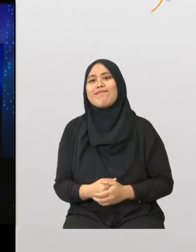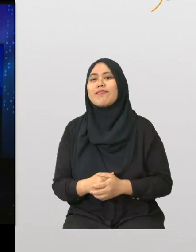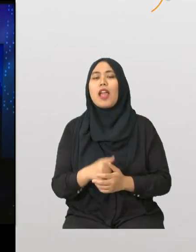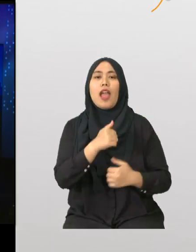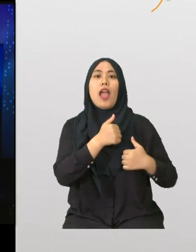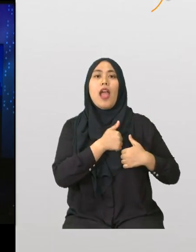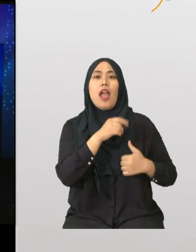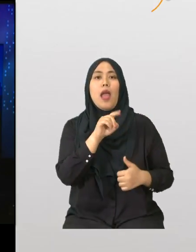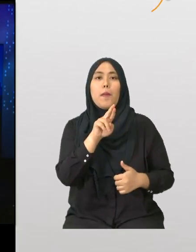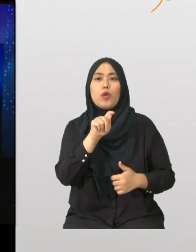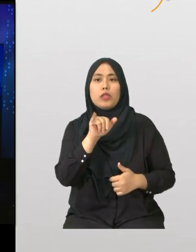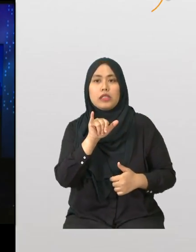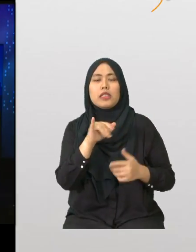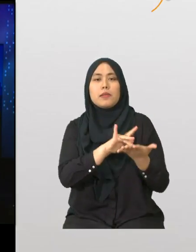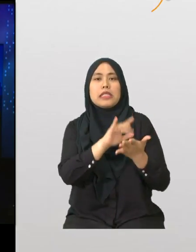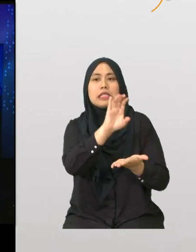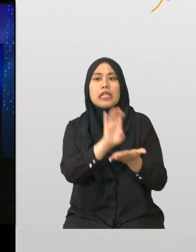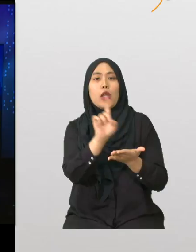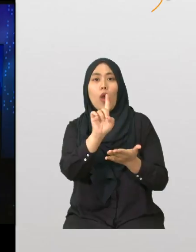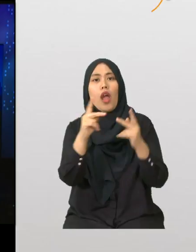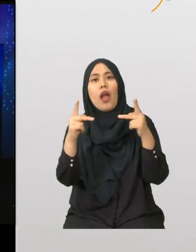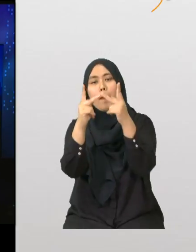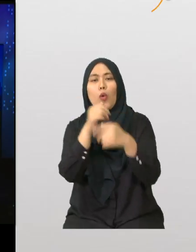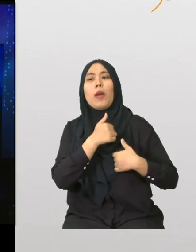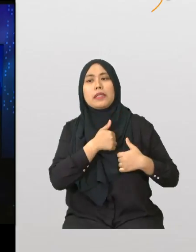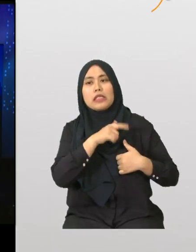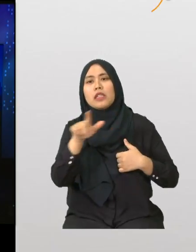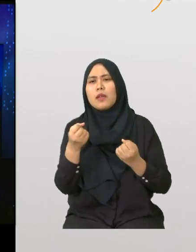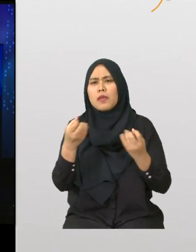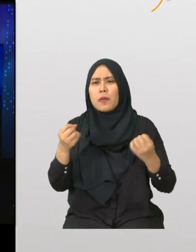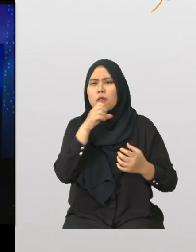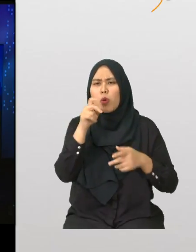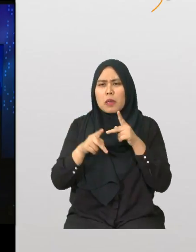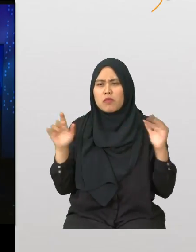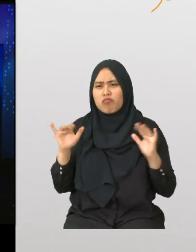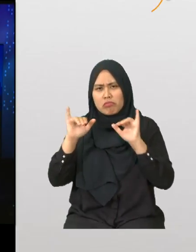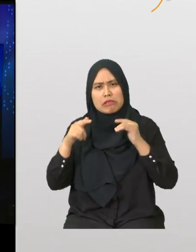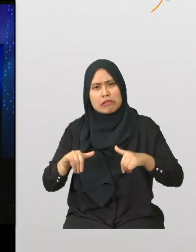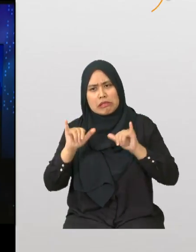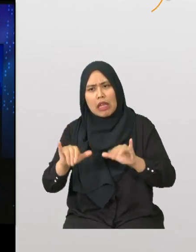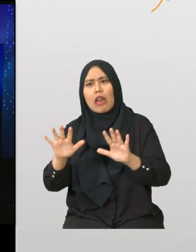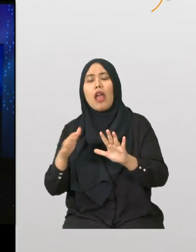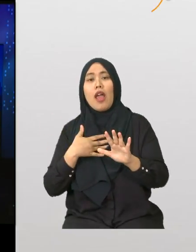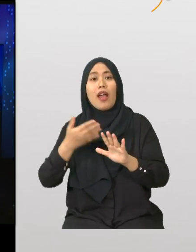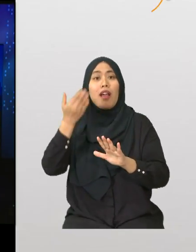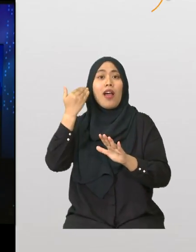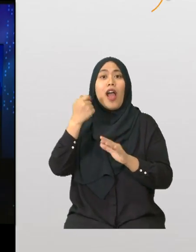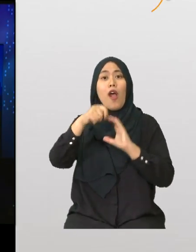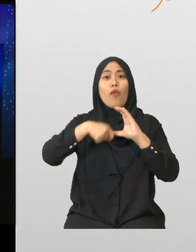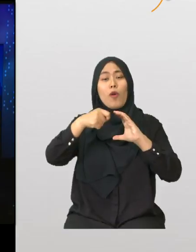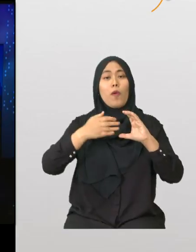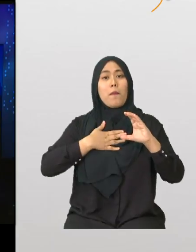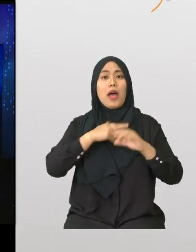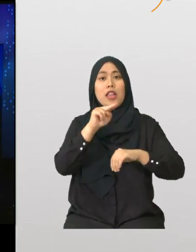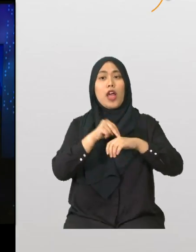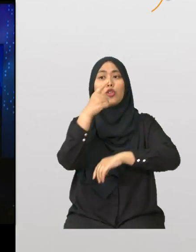Admiralty Medical Center is at Kampong Admiralty, where many elderly residents live and where I recorded my National Day message.